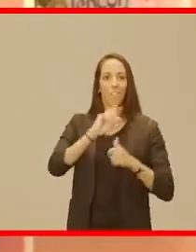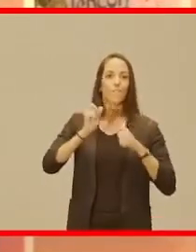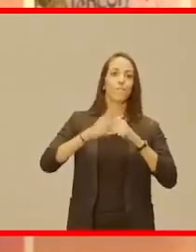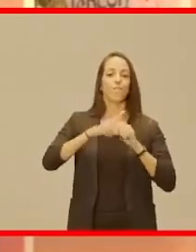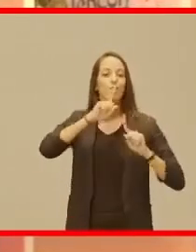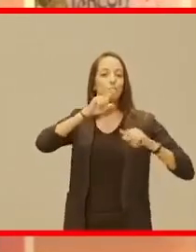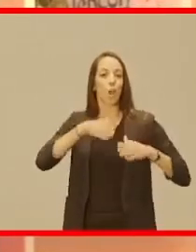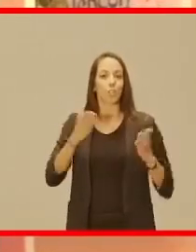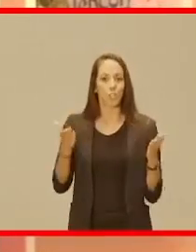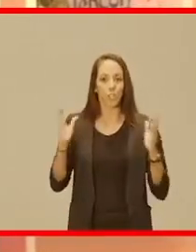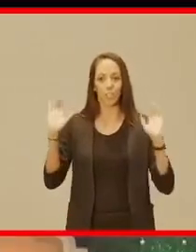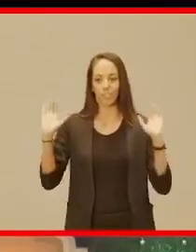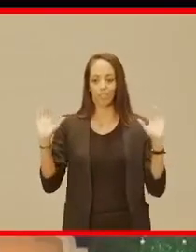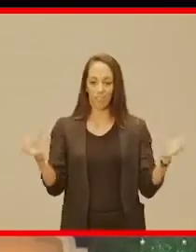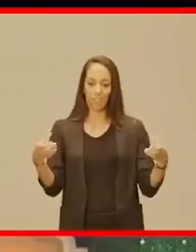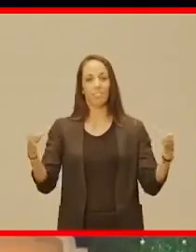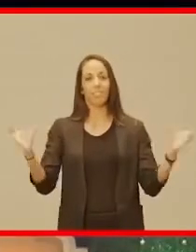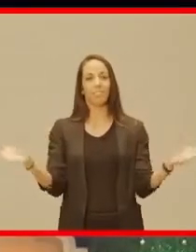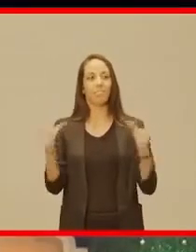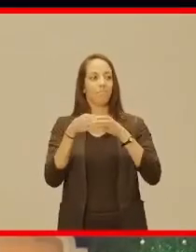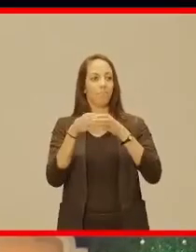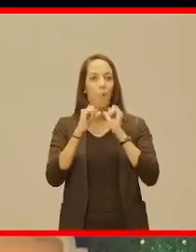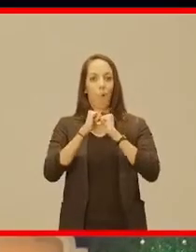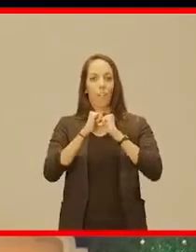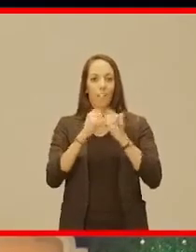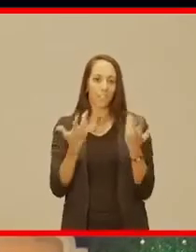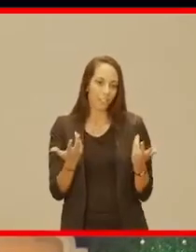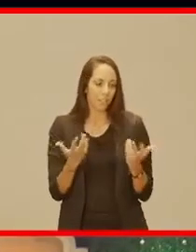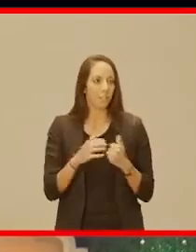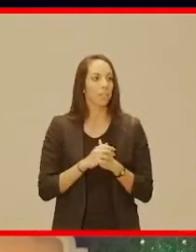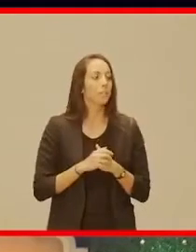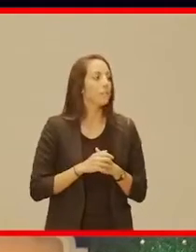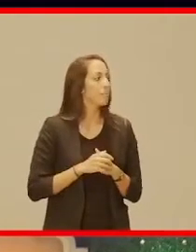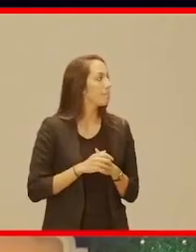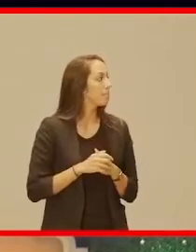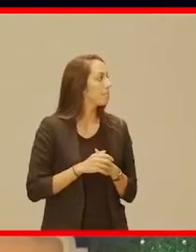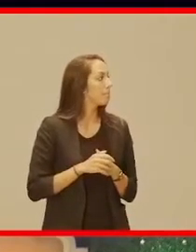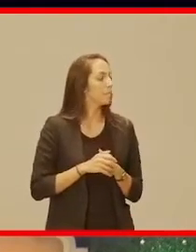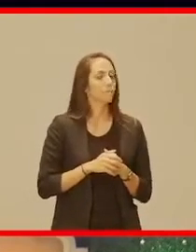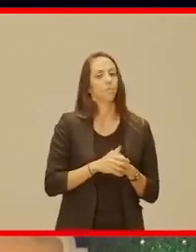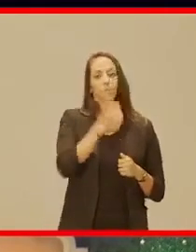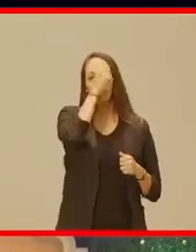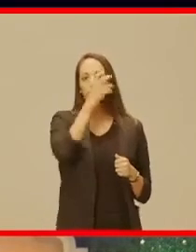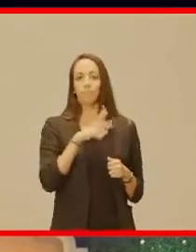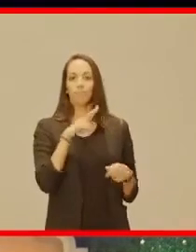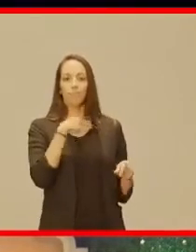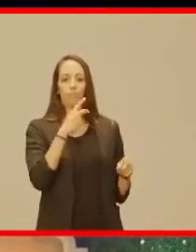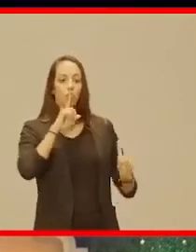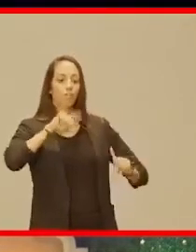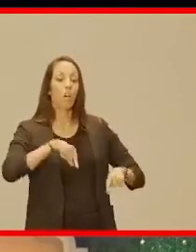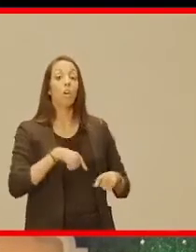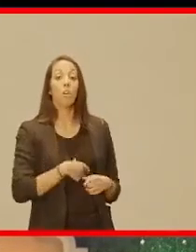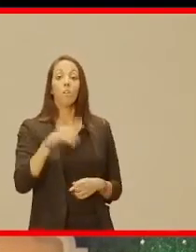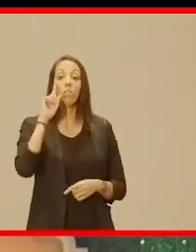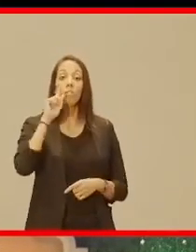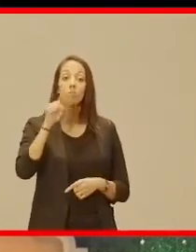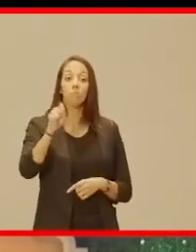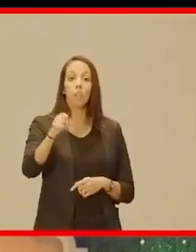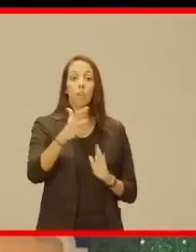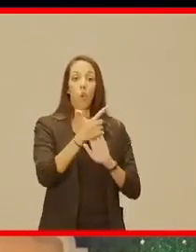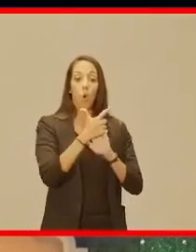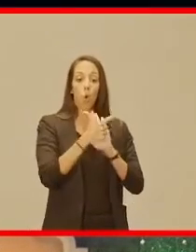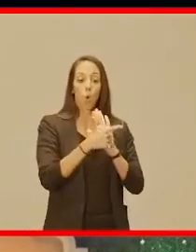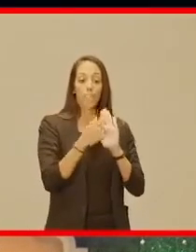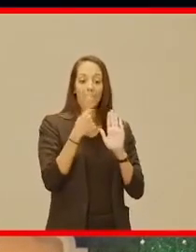solutions. Can I say this too? I think that, Alex, what you're referring to too, there was a piece of legislation with